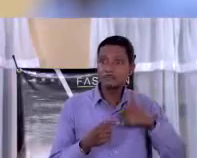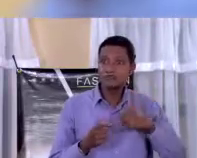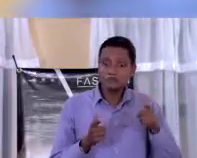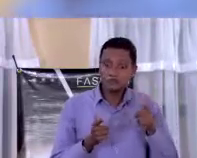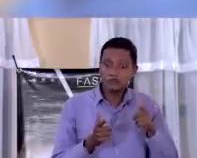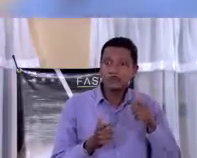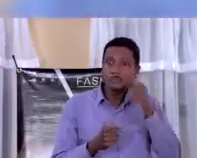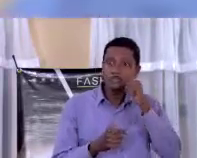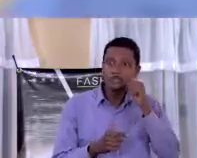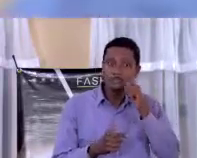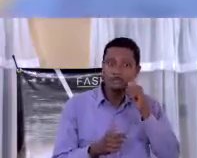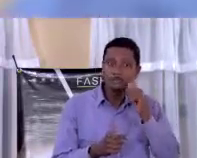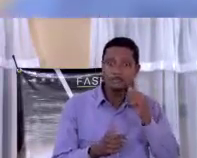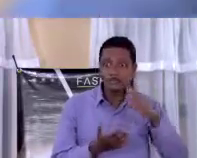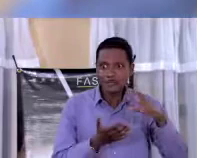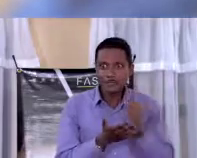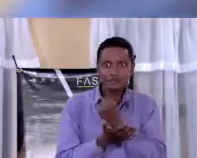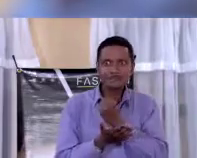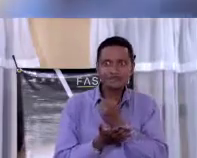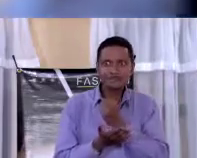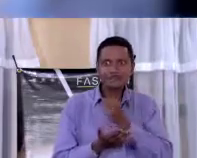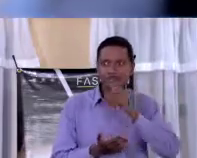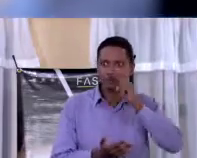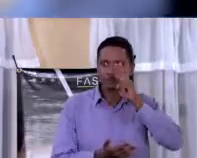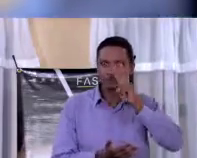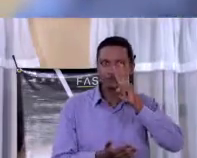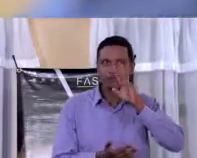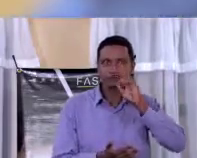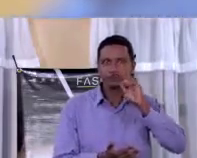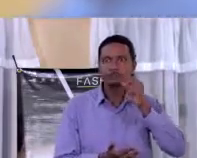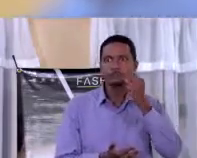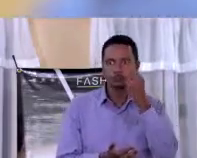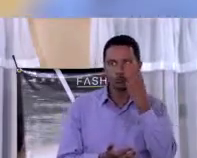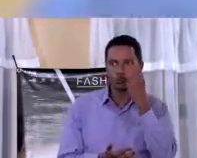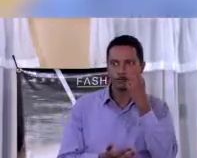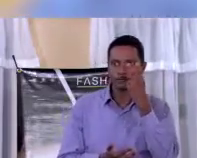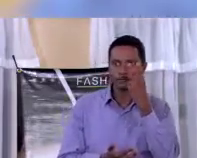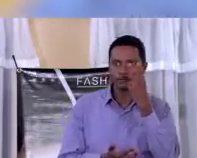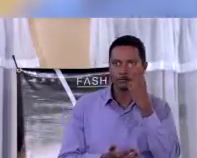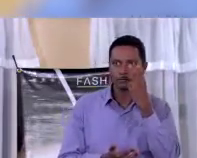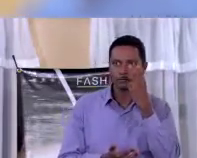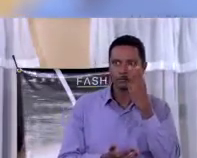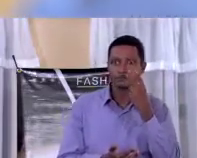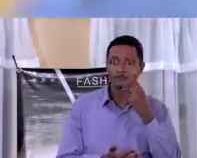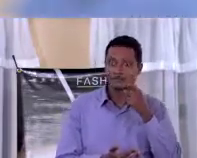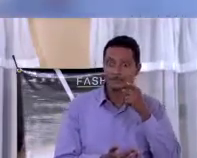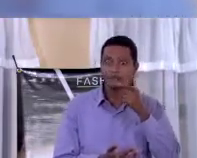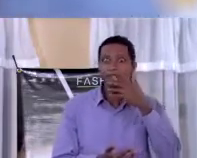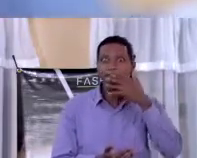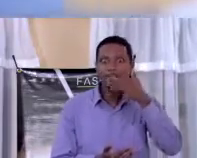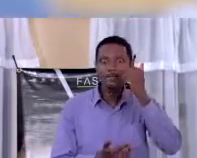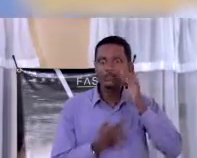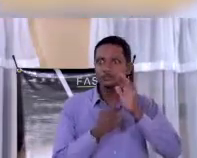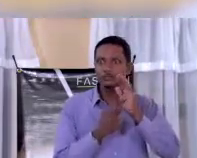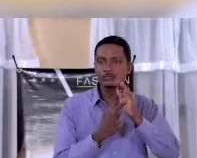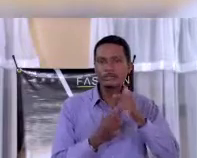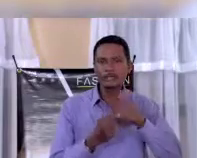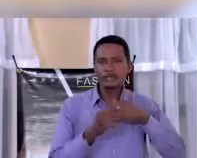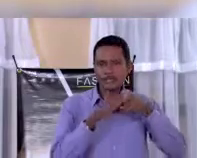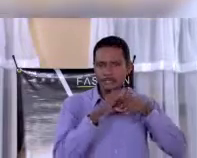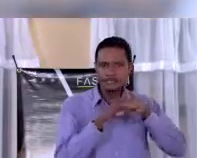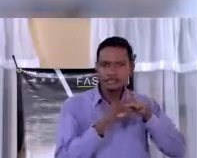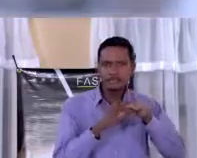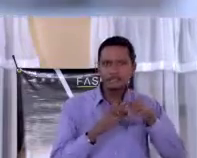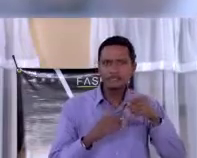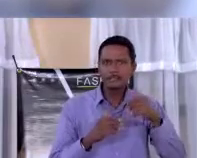and the opportunity came in 2012. One of the best shows ever. I attended, trying to get my name out there,